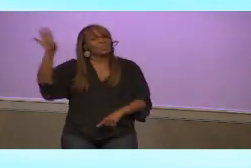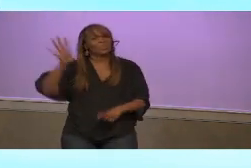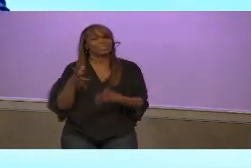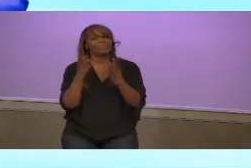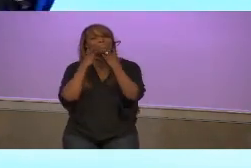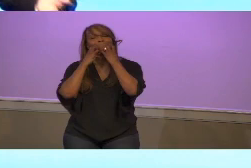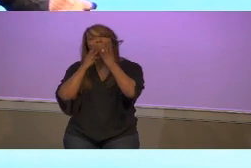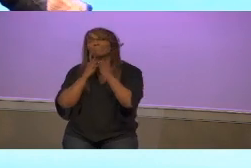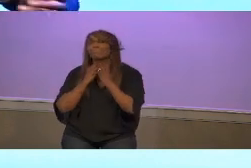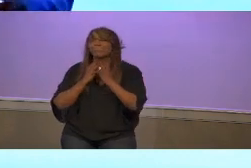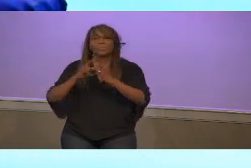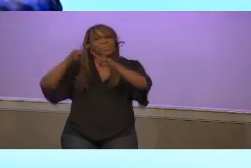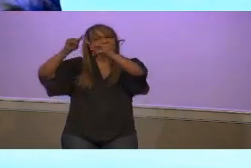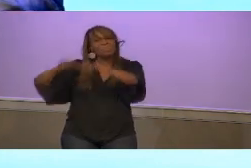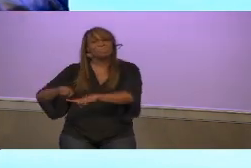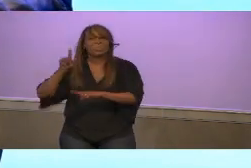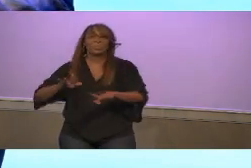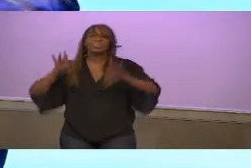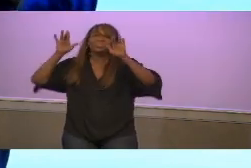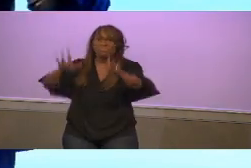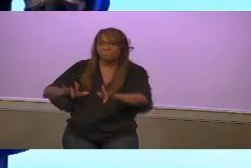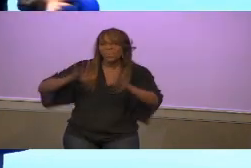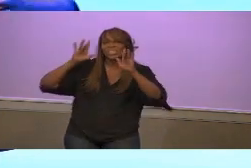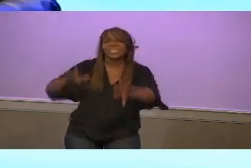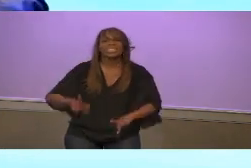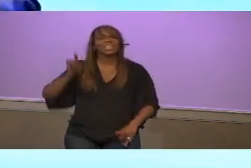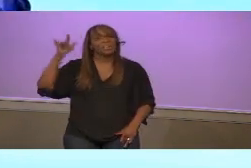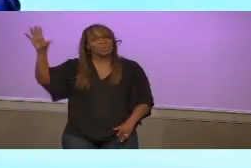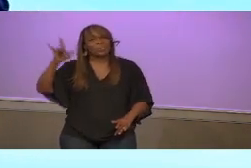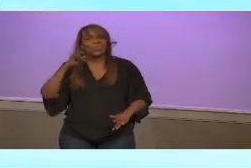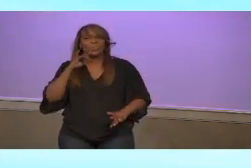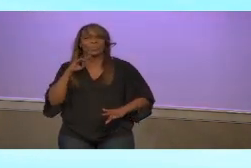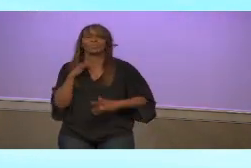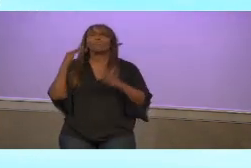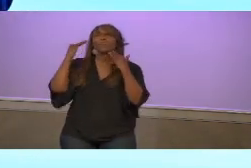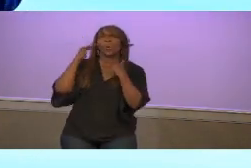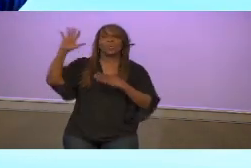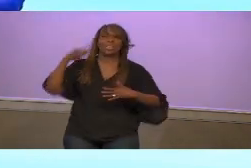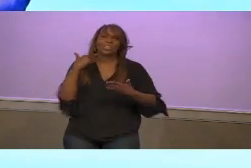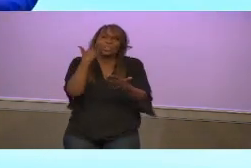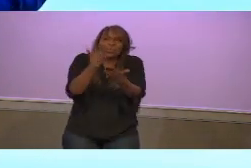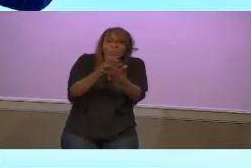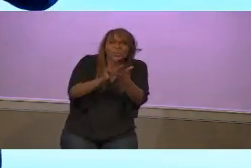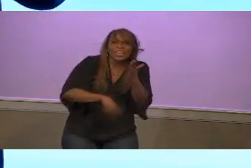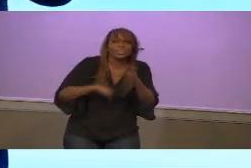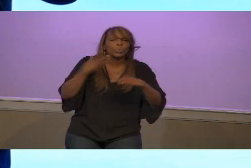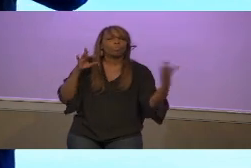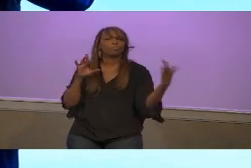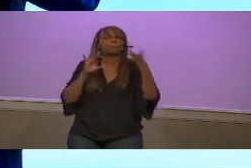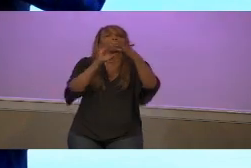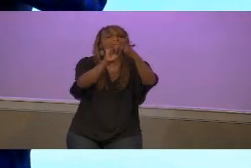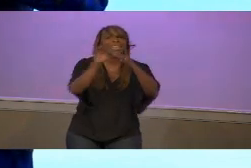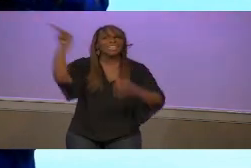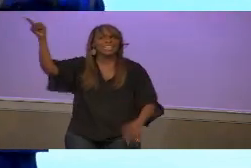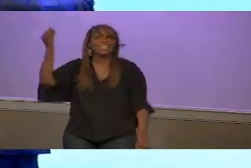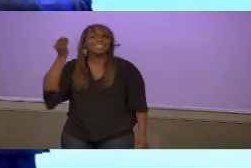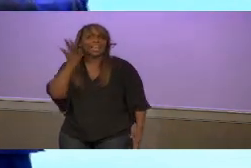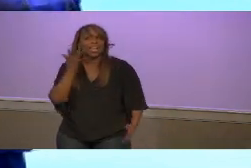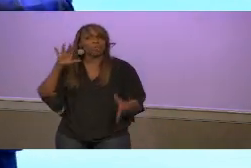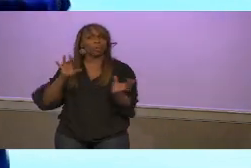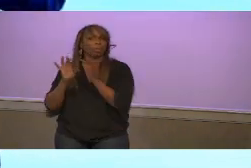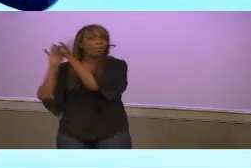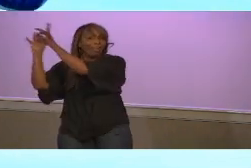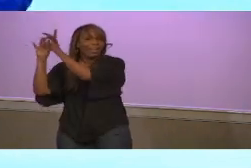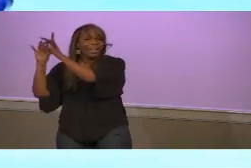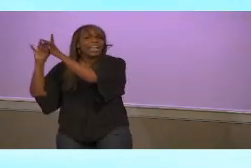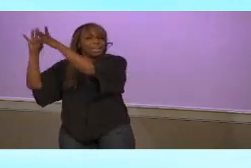kindness. We can depend on his mercy. We can rest in his goodness. We can draw near to him, for he said if we'll draw near to